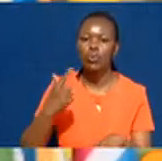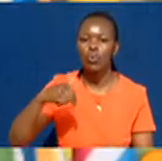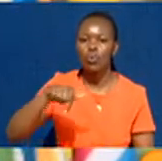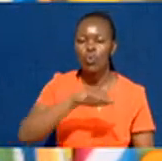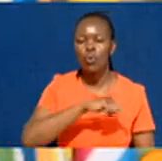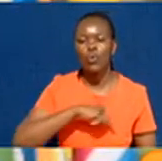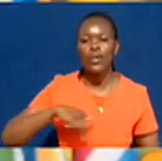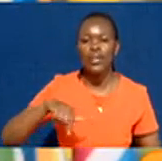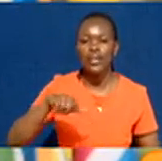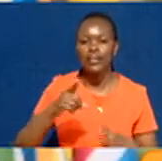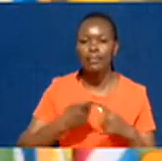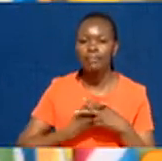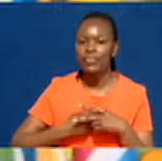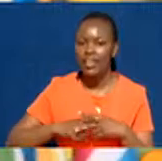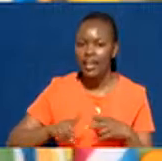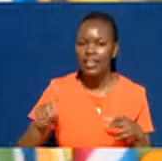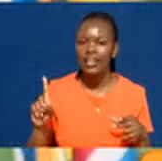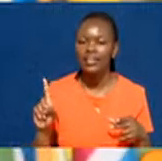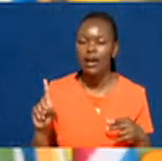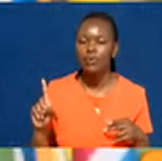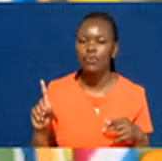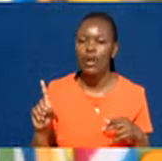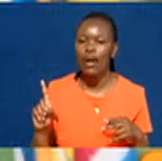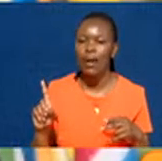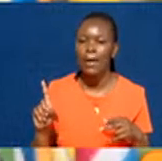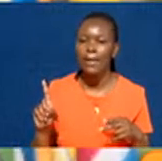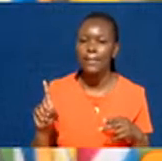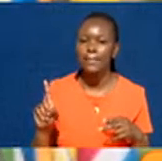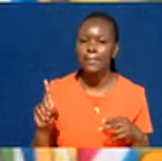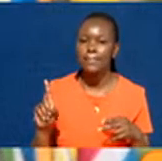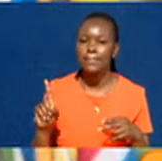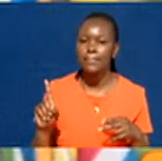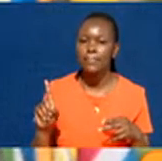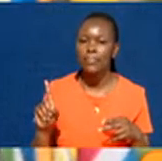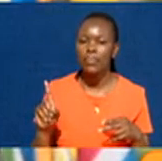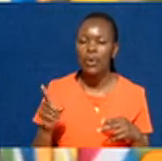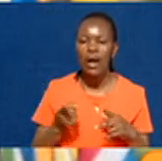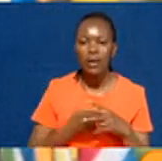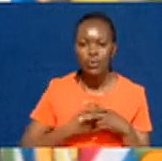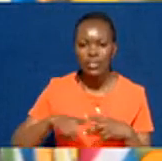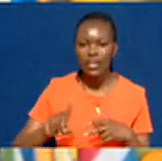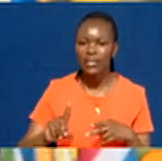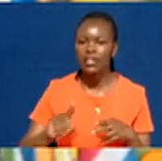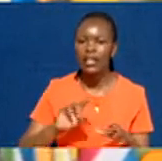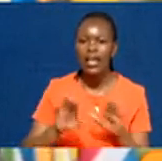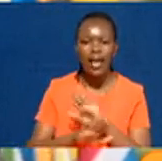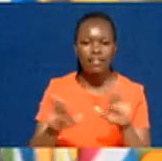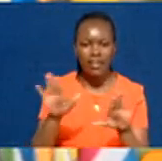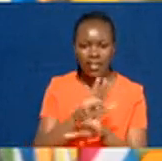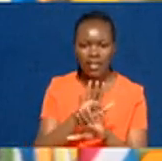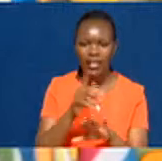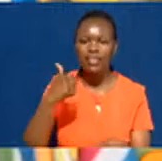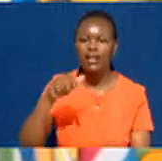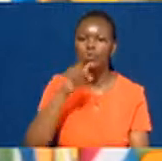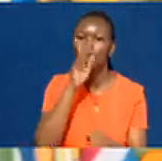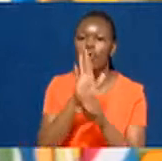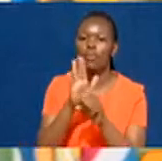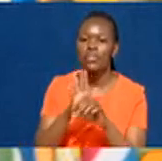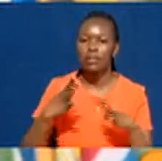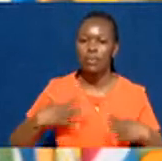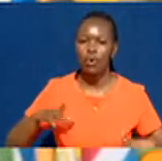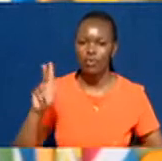get down to doing what we committed to the people of Kenya that we do. I